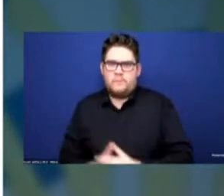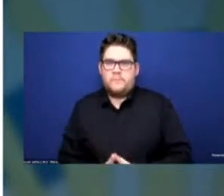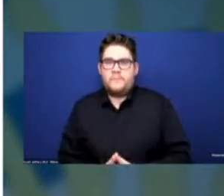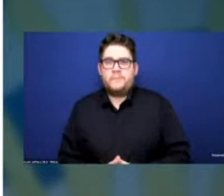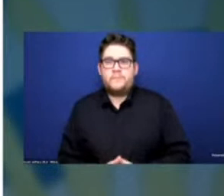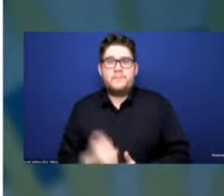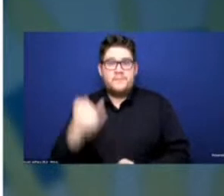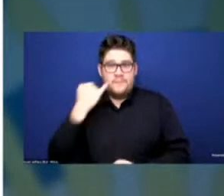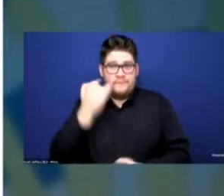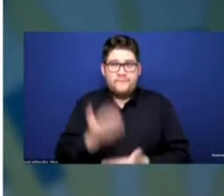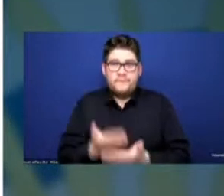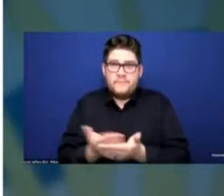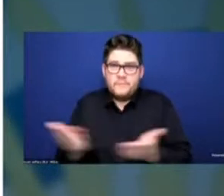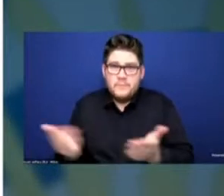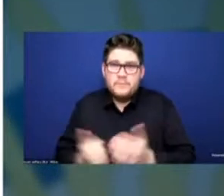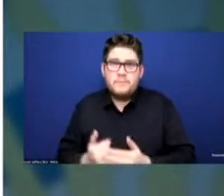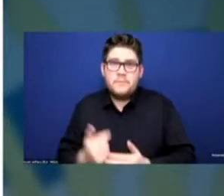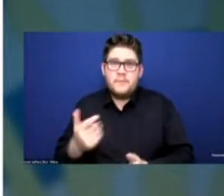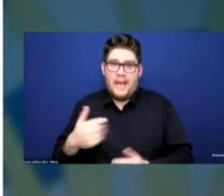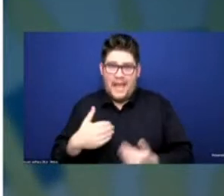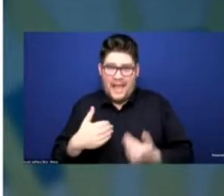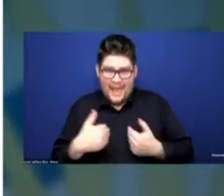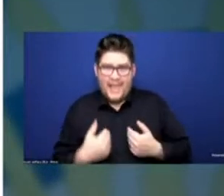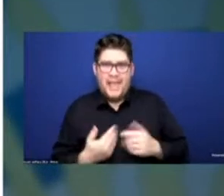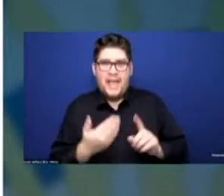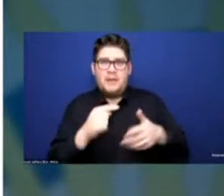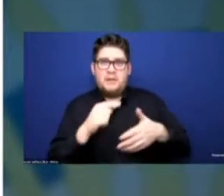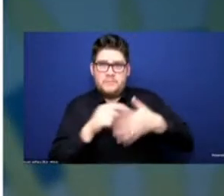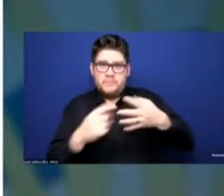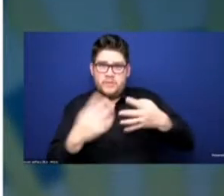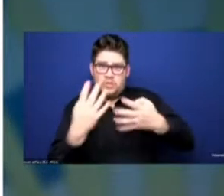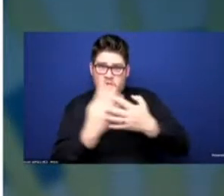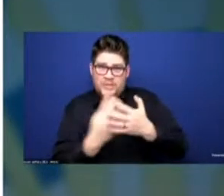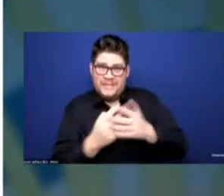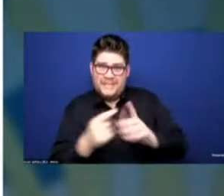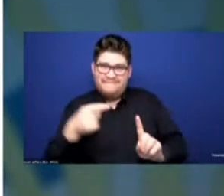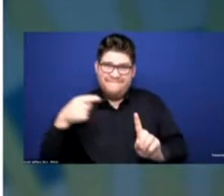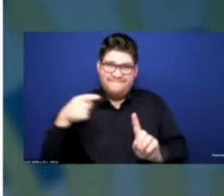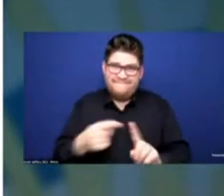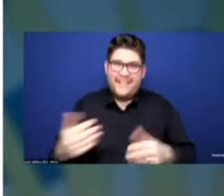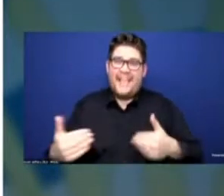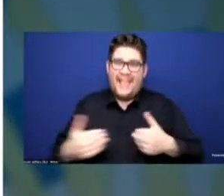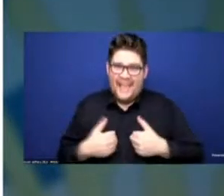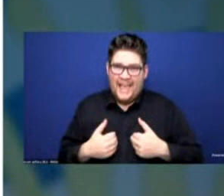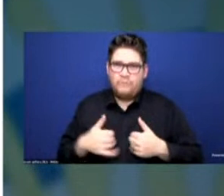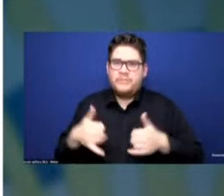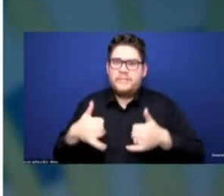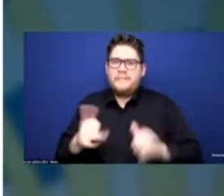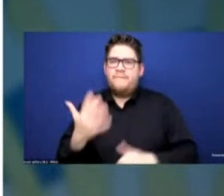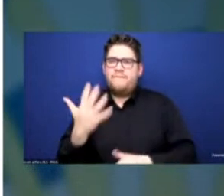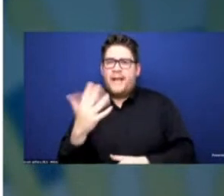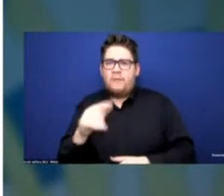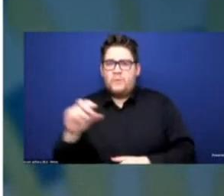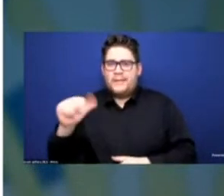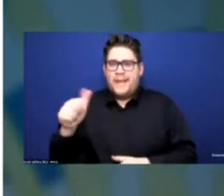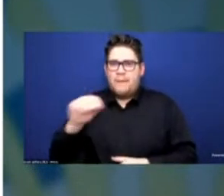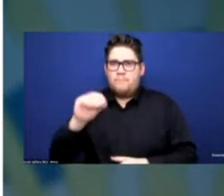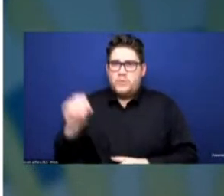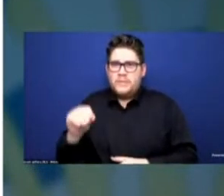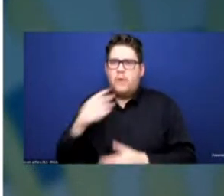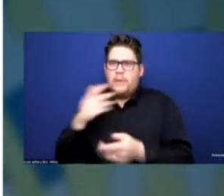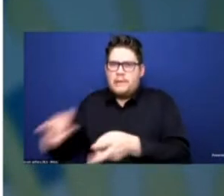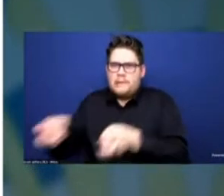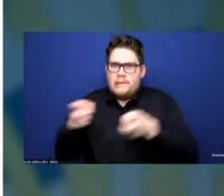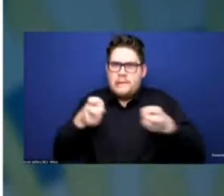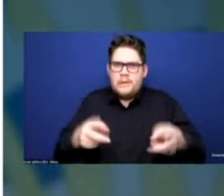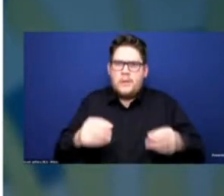of mutations over time. And we will continue to look at all of the people who screen positive for